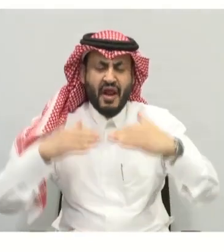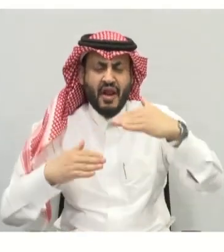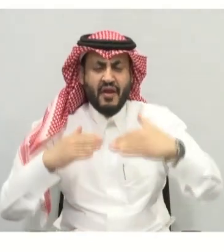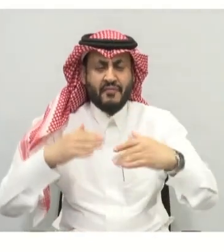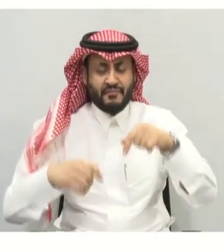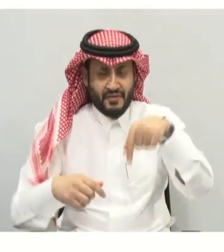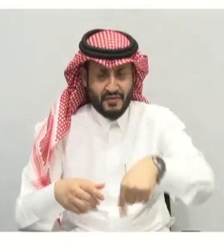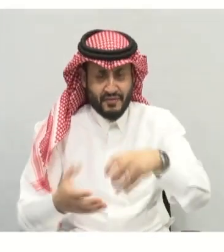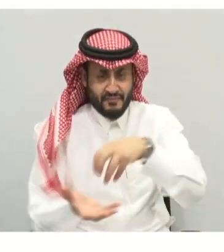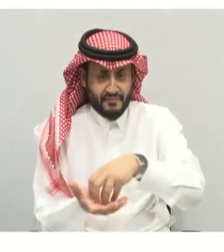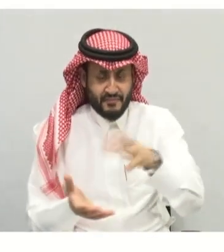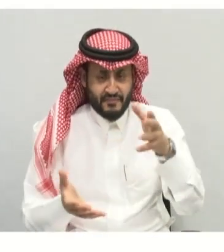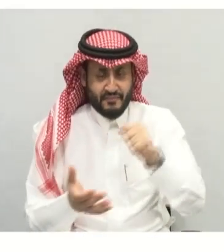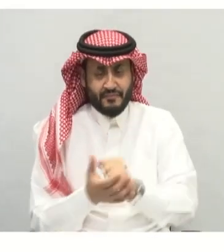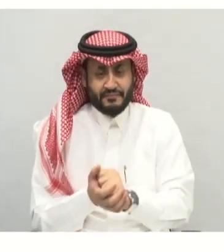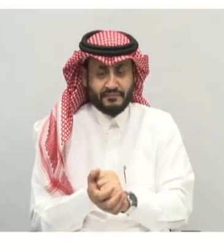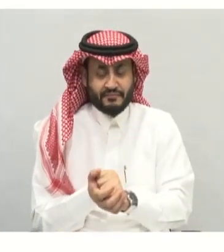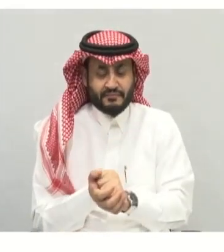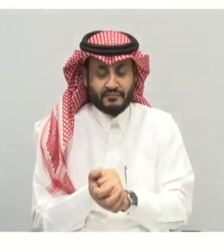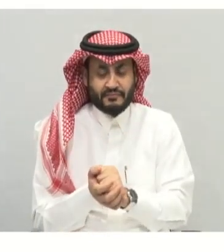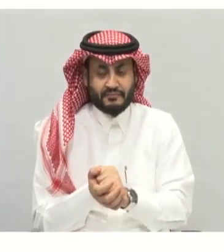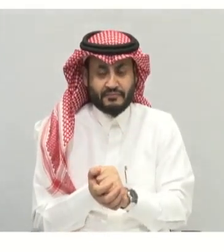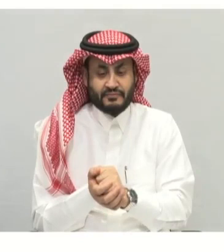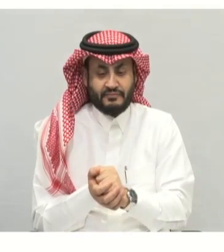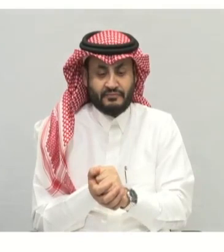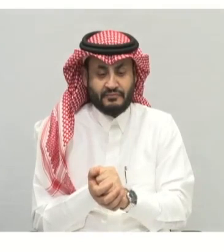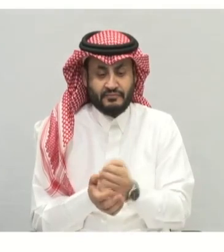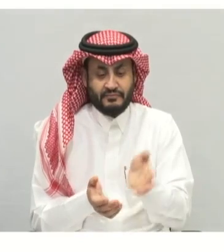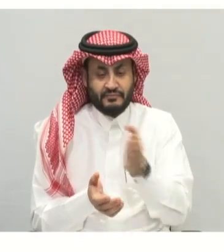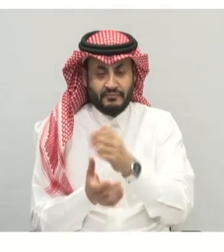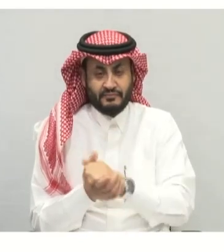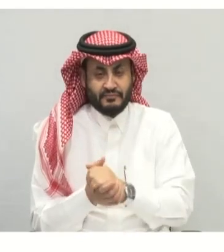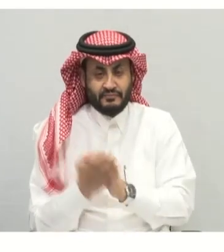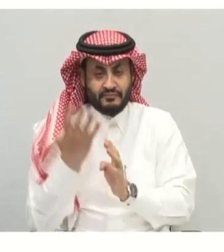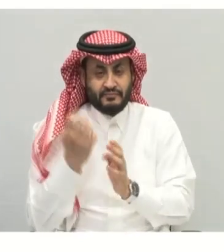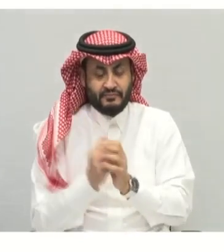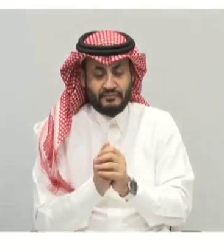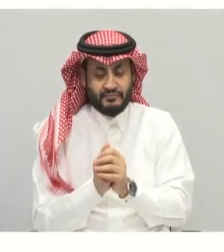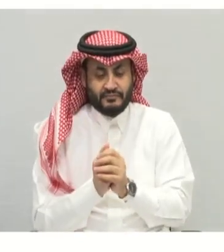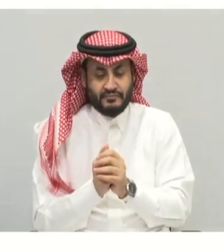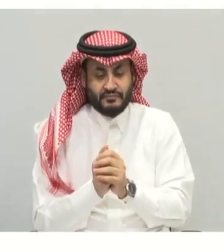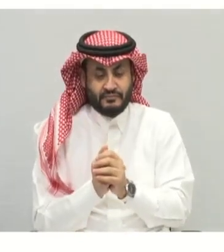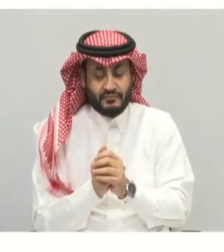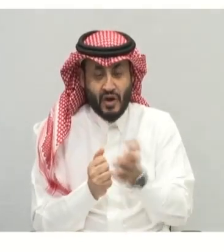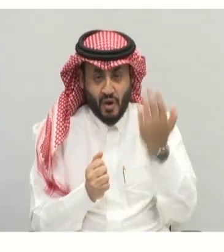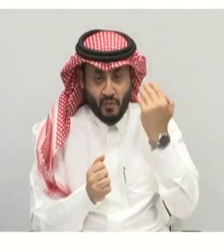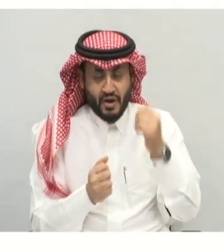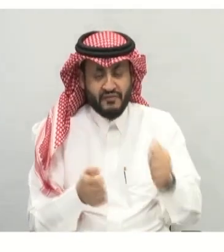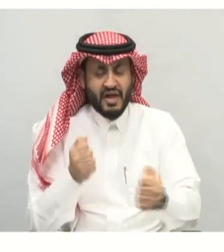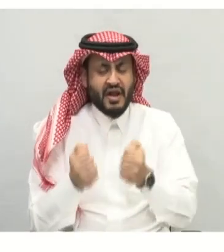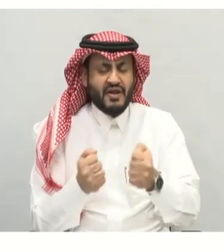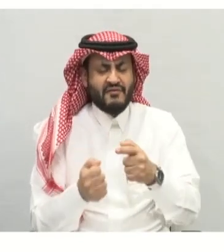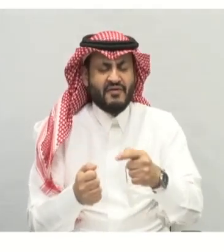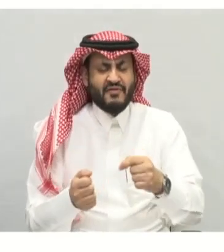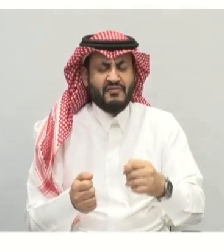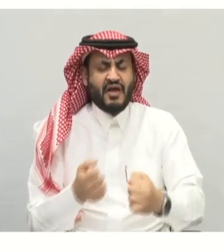adapting to that new country or a new life and number four have you ever had a problem because